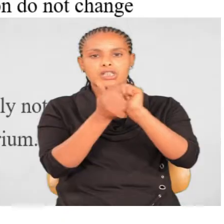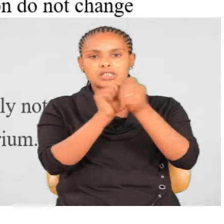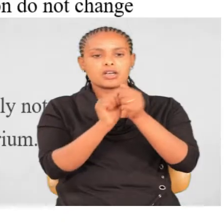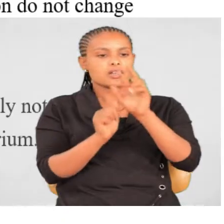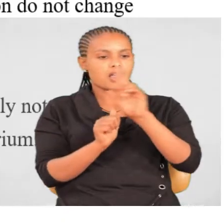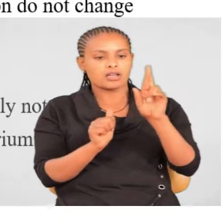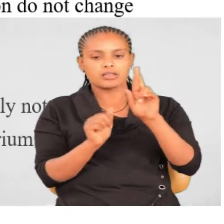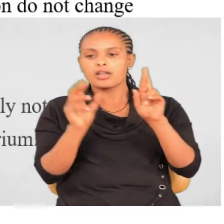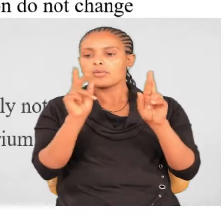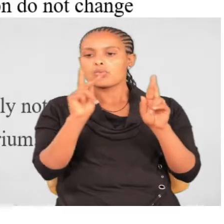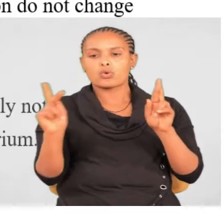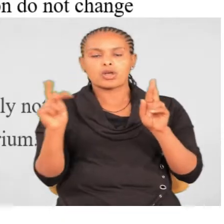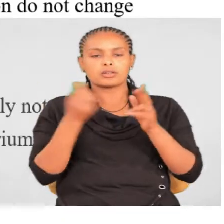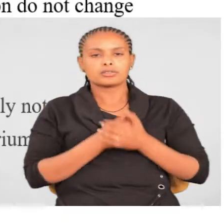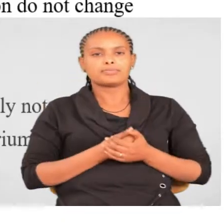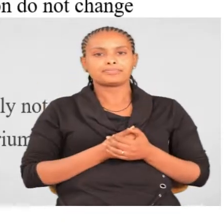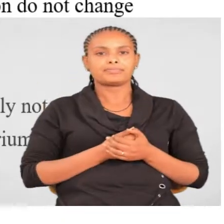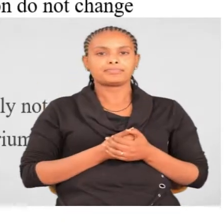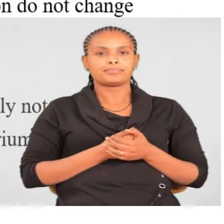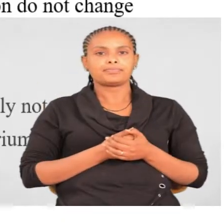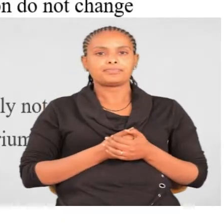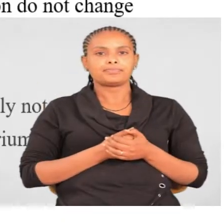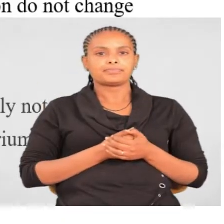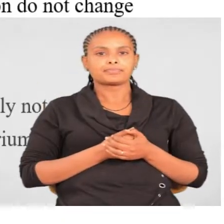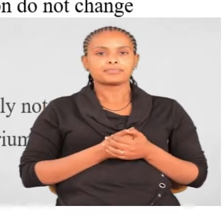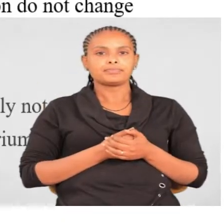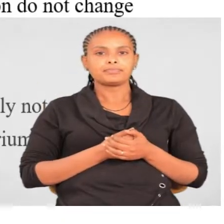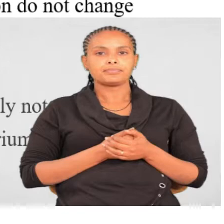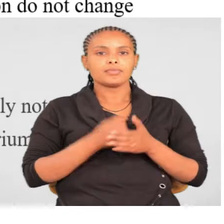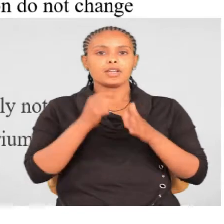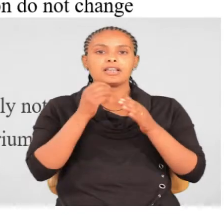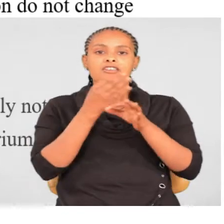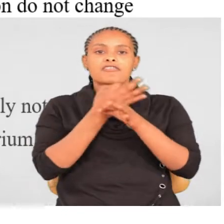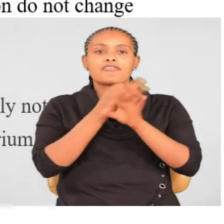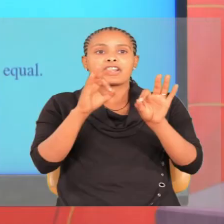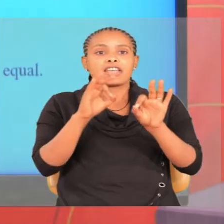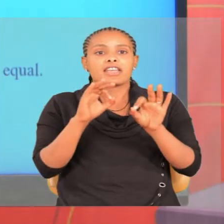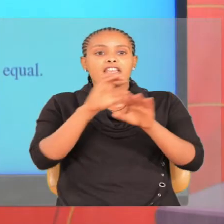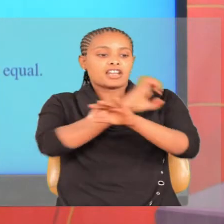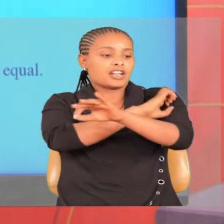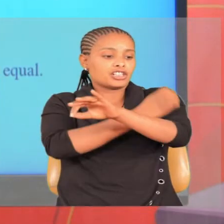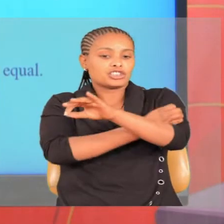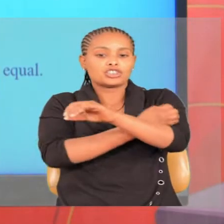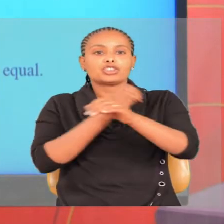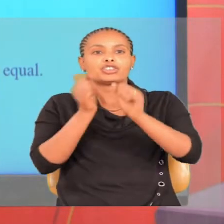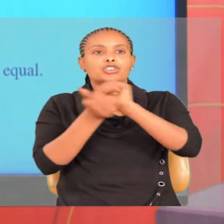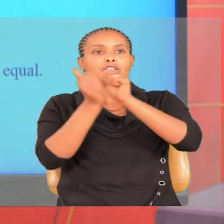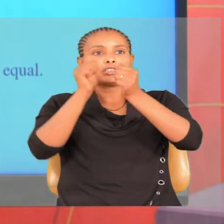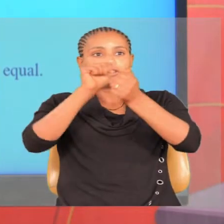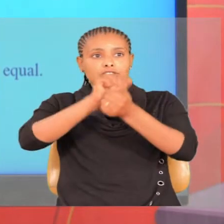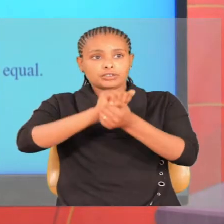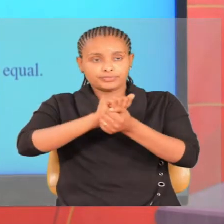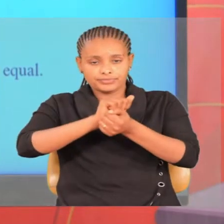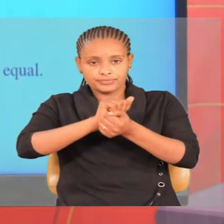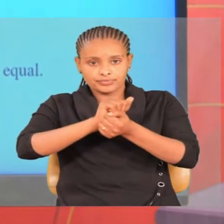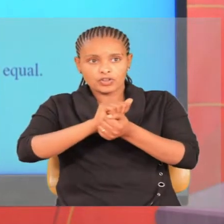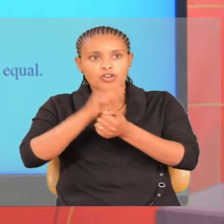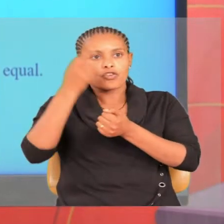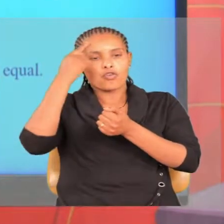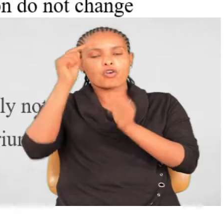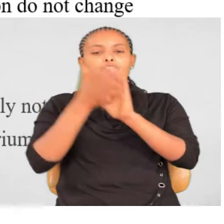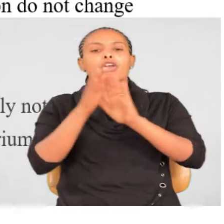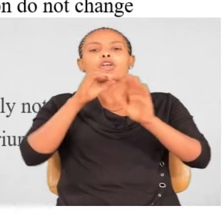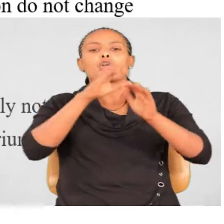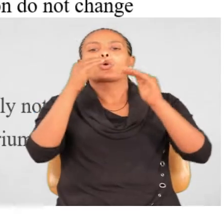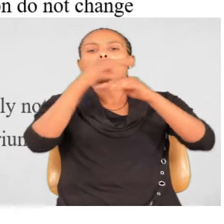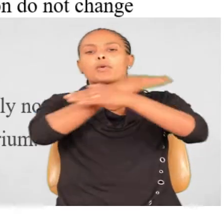reactants and products. The free energy change of the reaction is zero at equilibrium. For